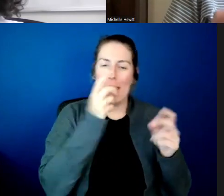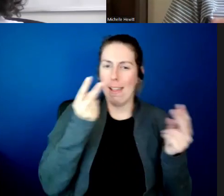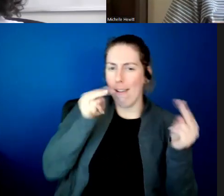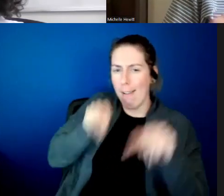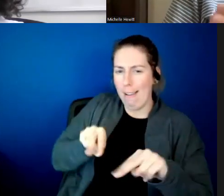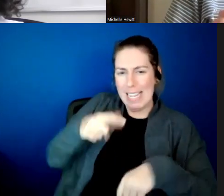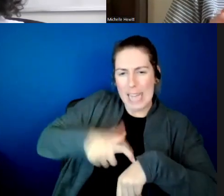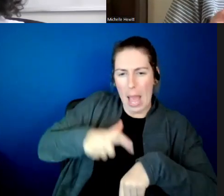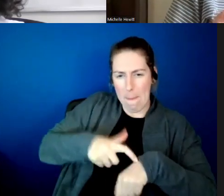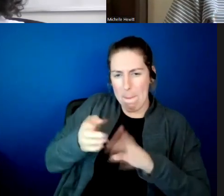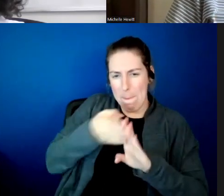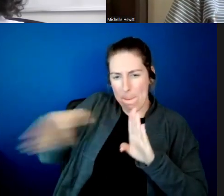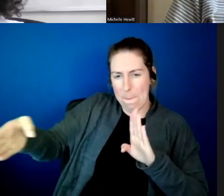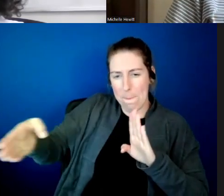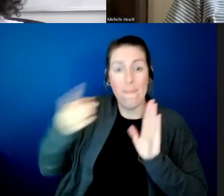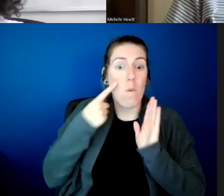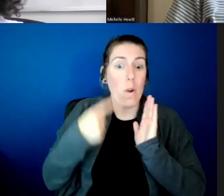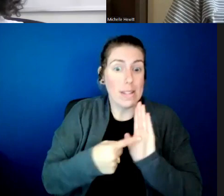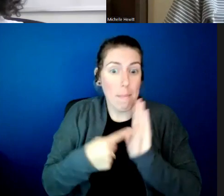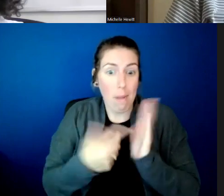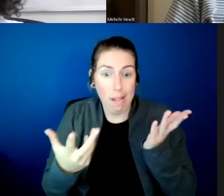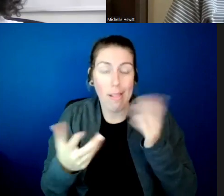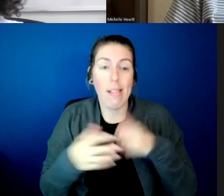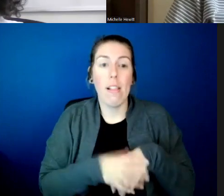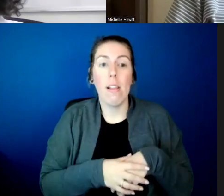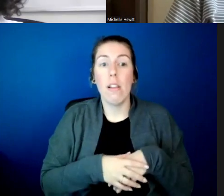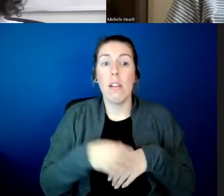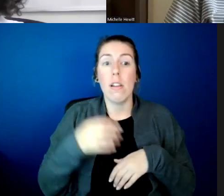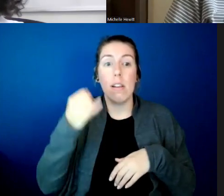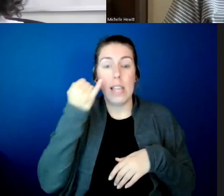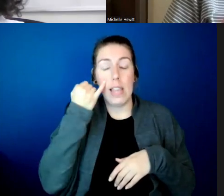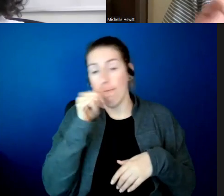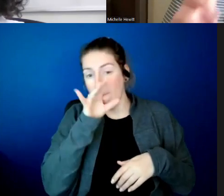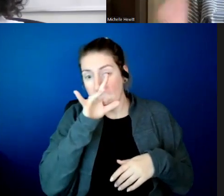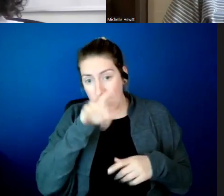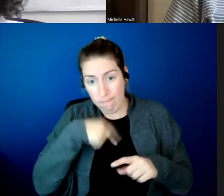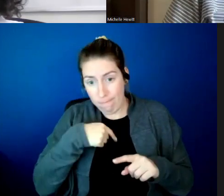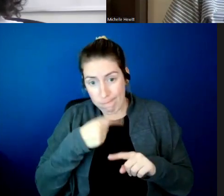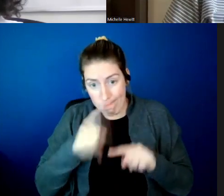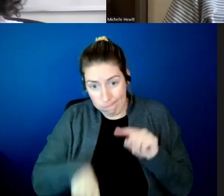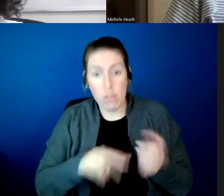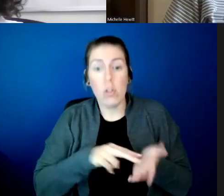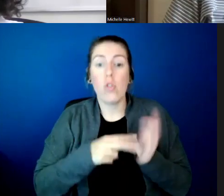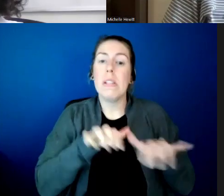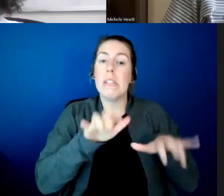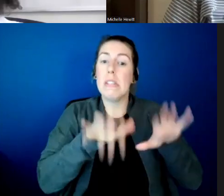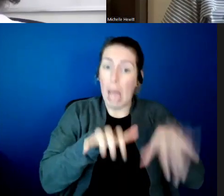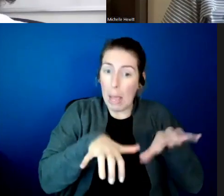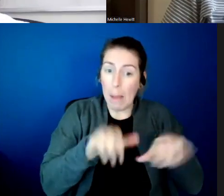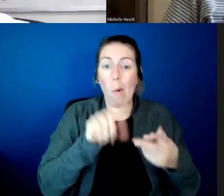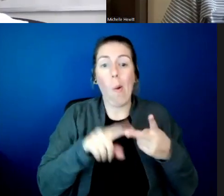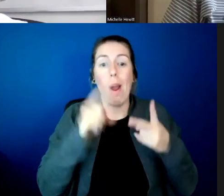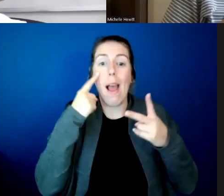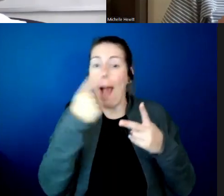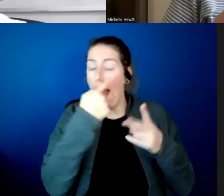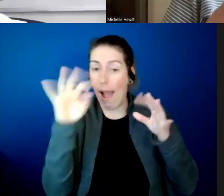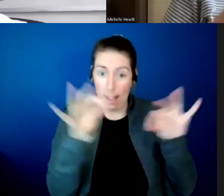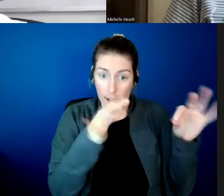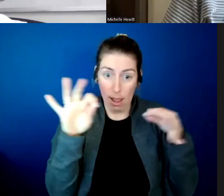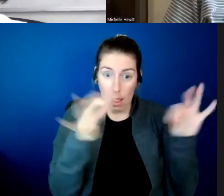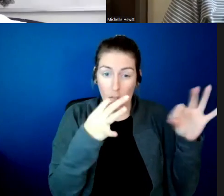you're somebody who has to type or use eye gaze or something to respond to somebody, that